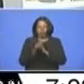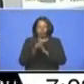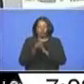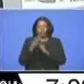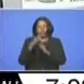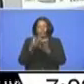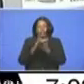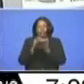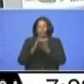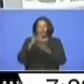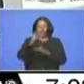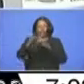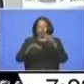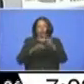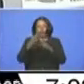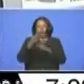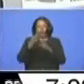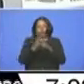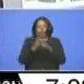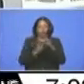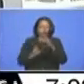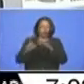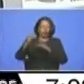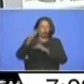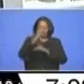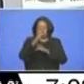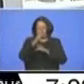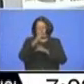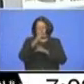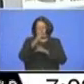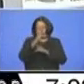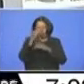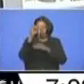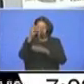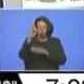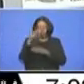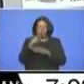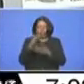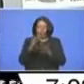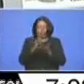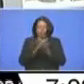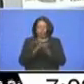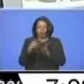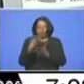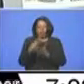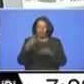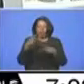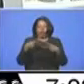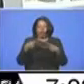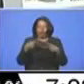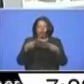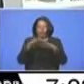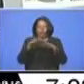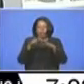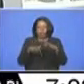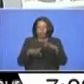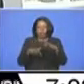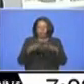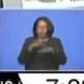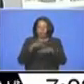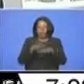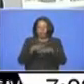global temperature rise does not go beyond 1.5 degrees. And it says that we have a window of less than 11 years to